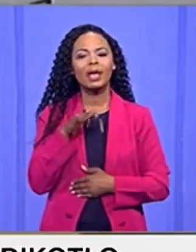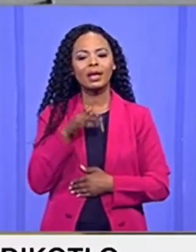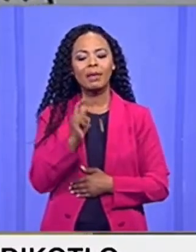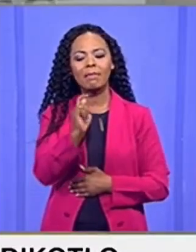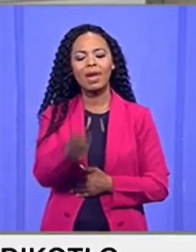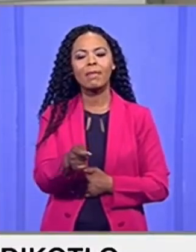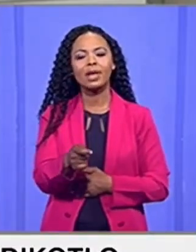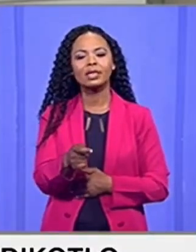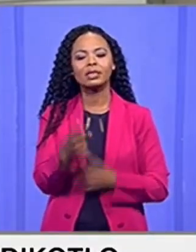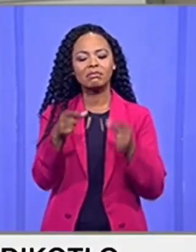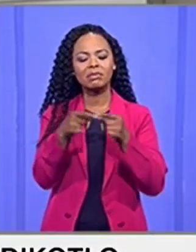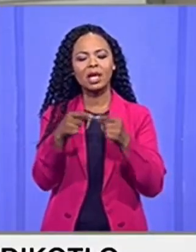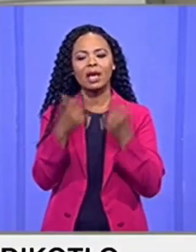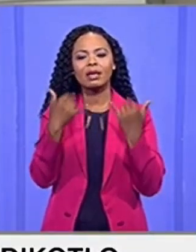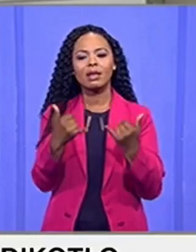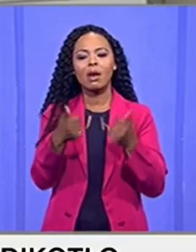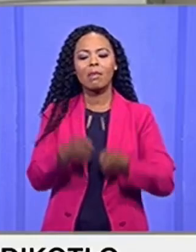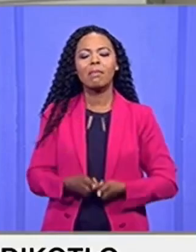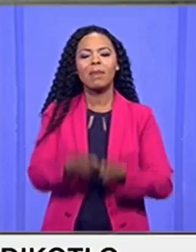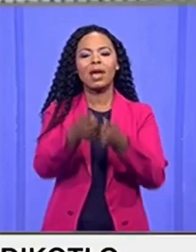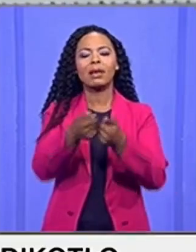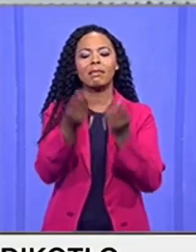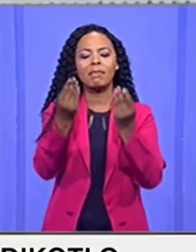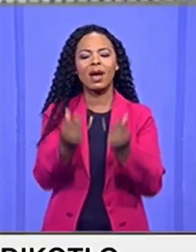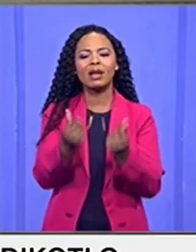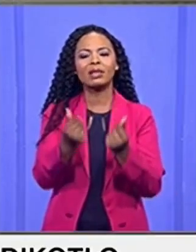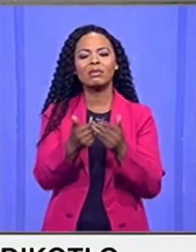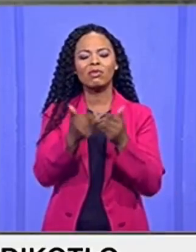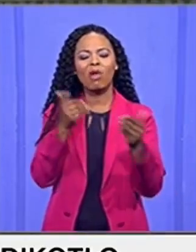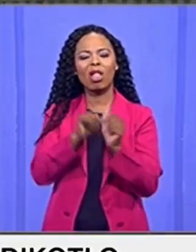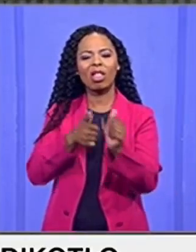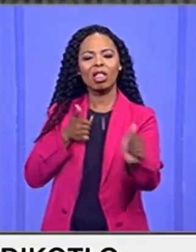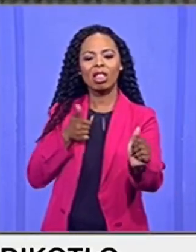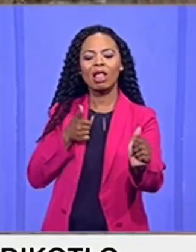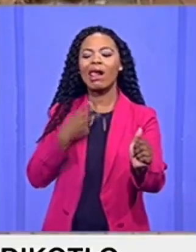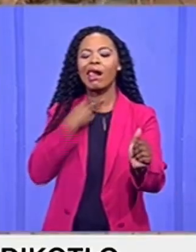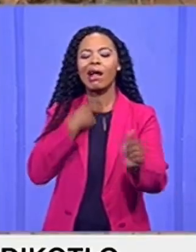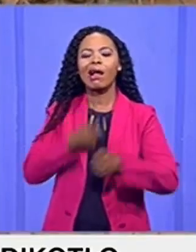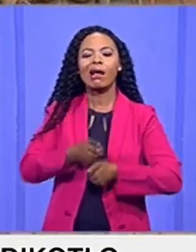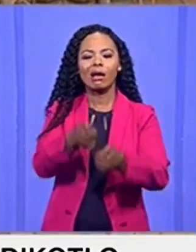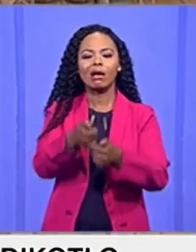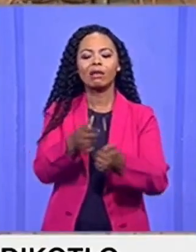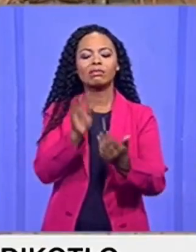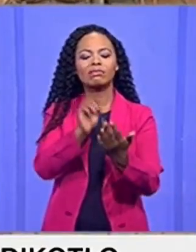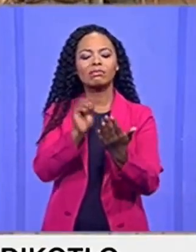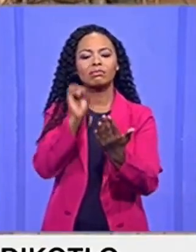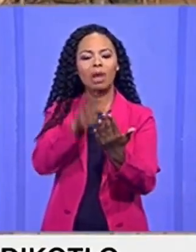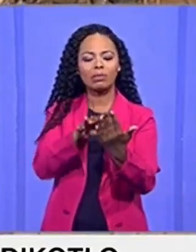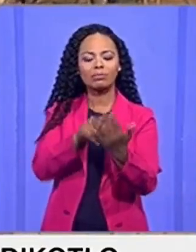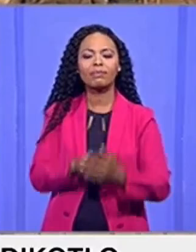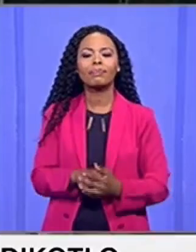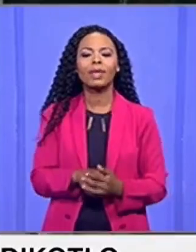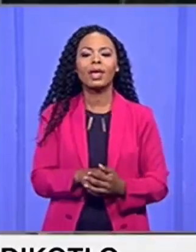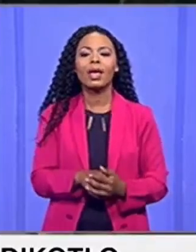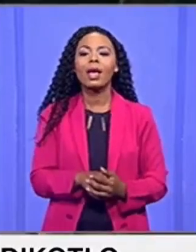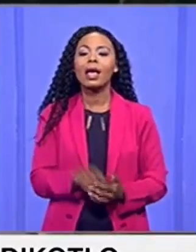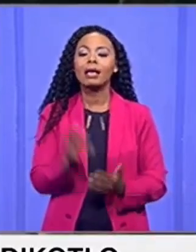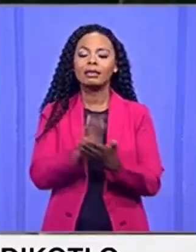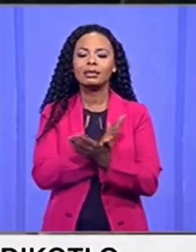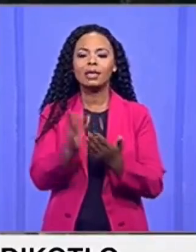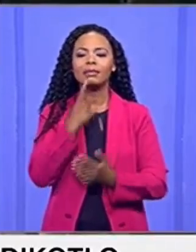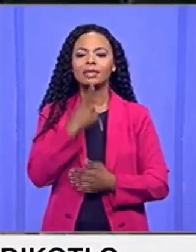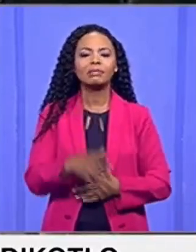e sa kgone go busetsa madi a neng a latlhetswe kwa morago ka tsela e e sa rulaganang. Le mororo go dipego tsa gore bangwe ba santse ba